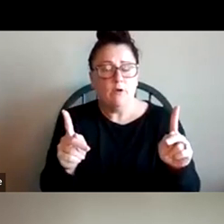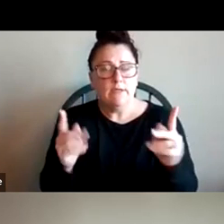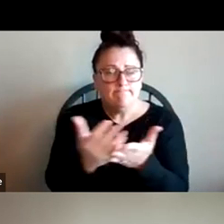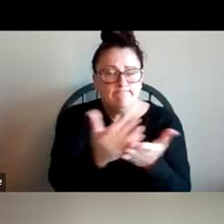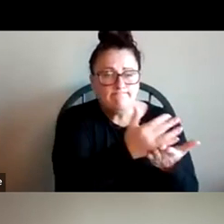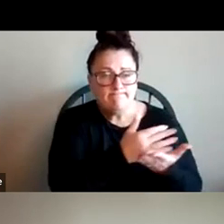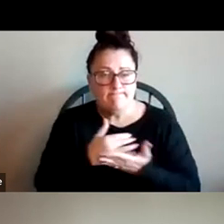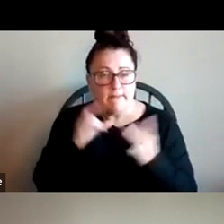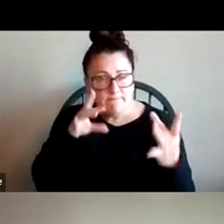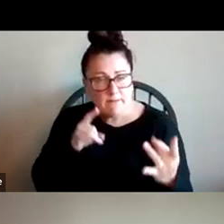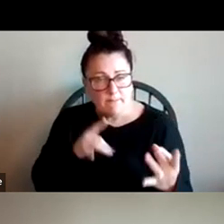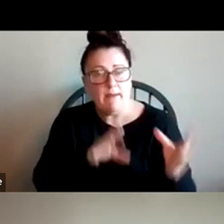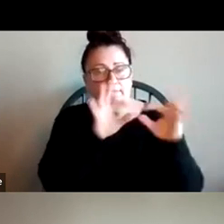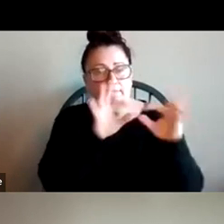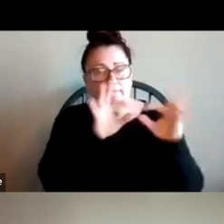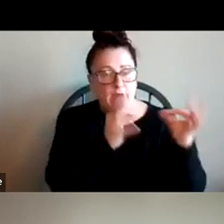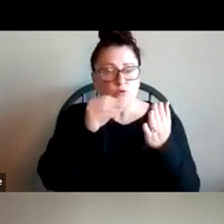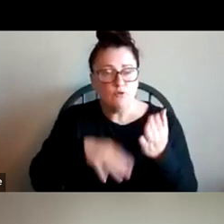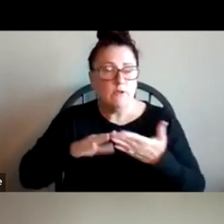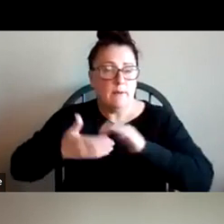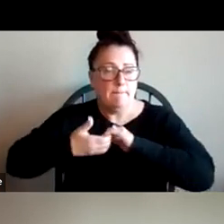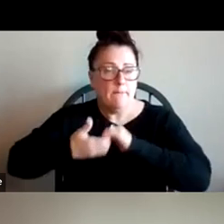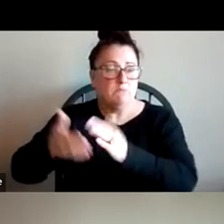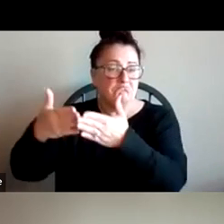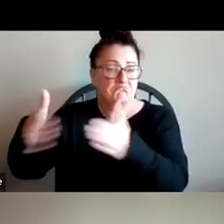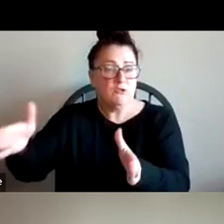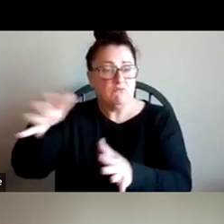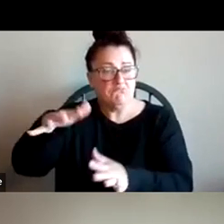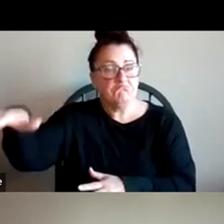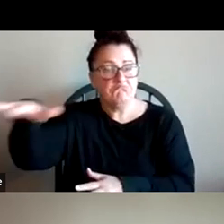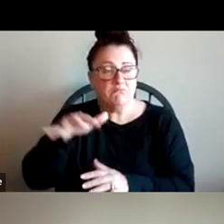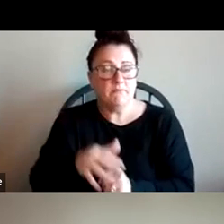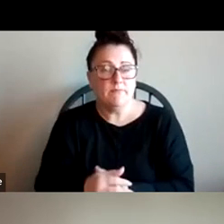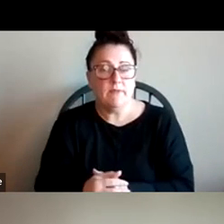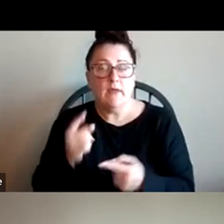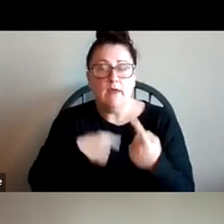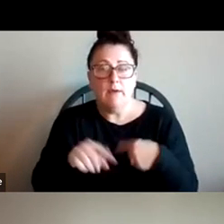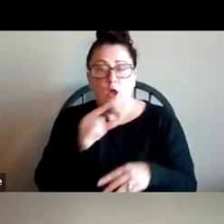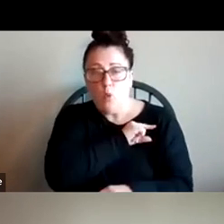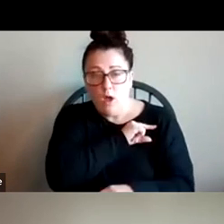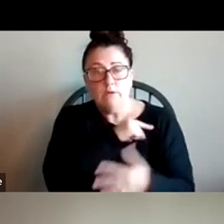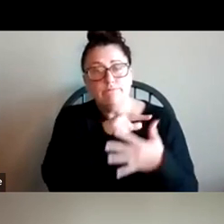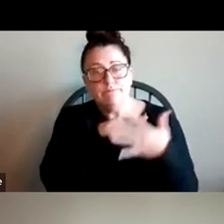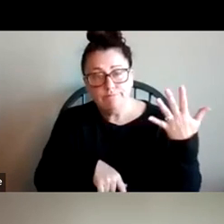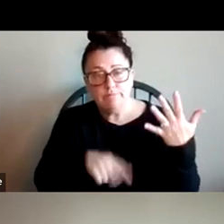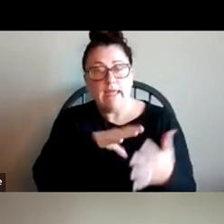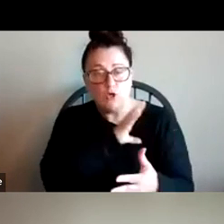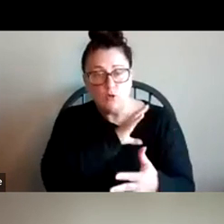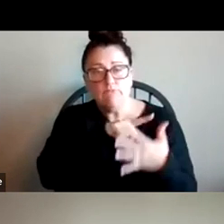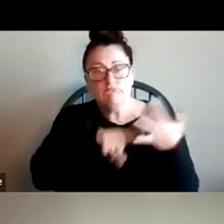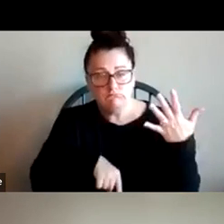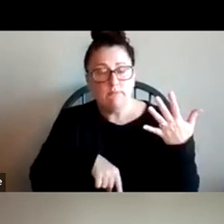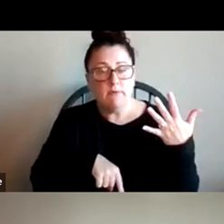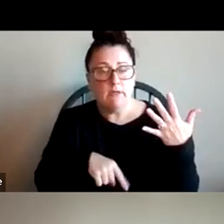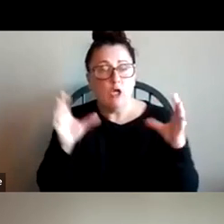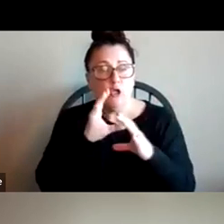from families, students, community partners, and the general public regarding the qualities and characteristics that